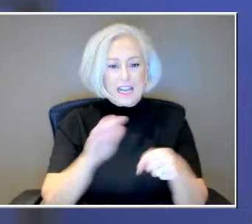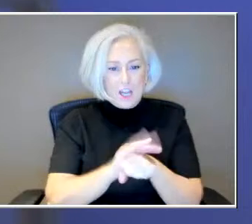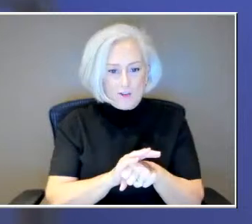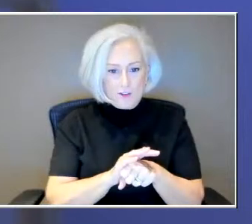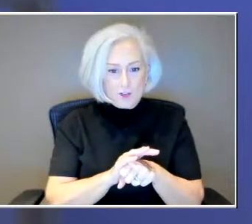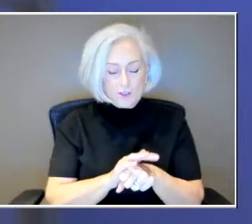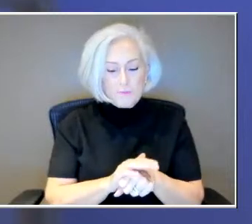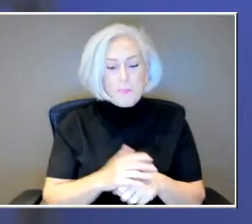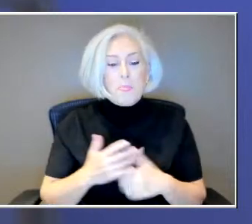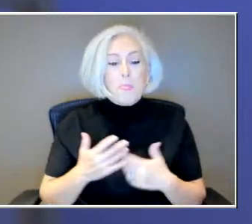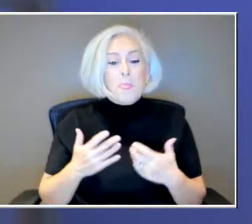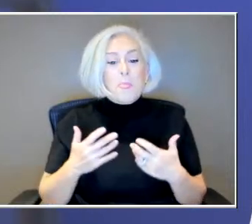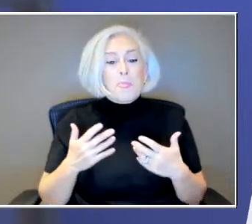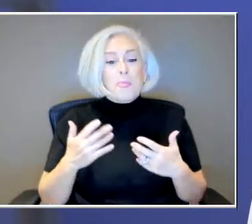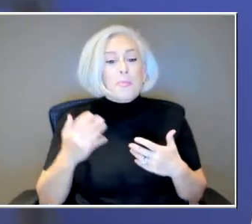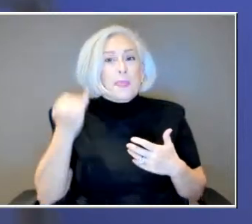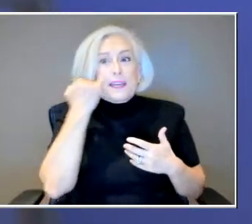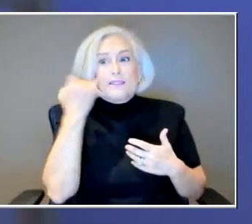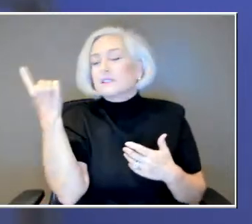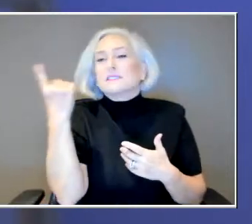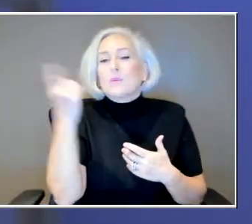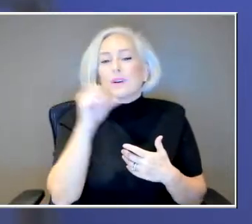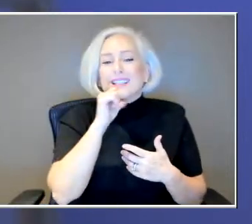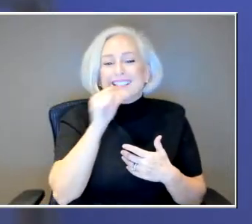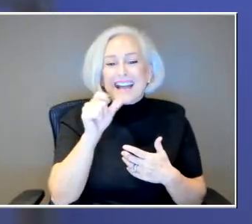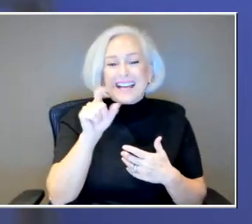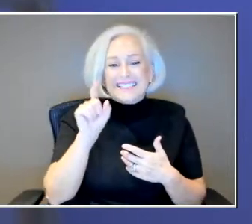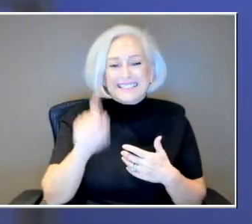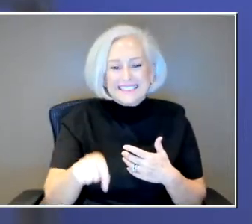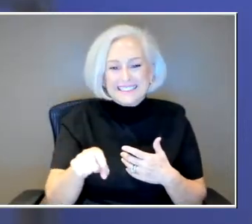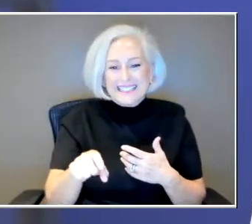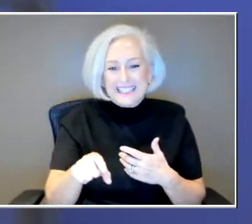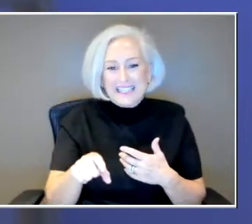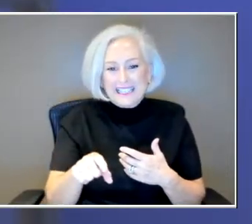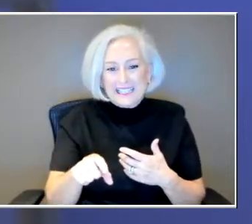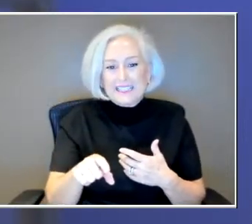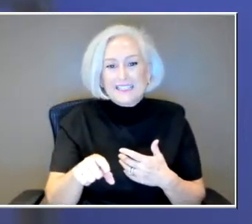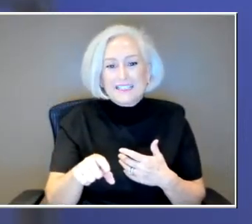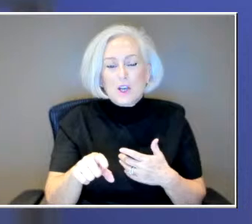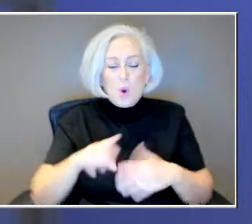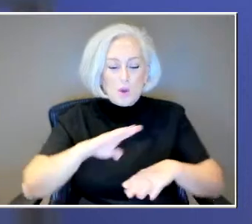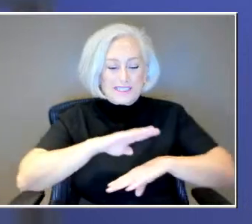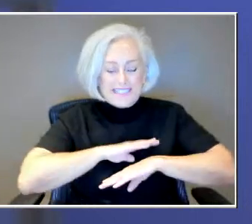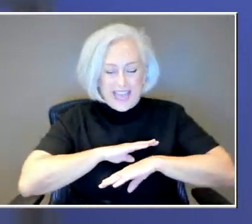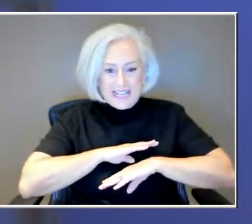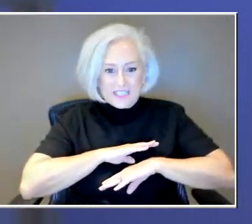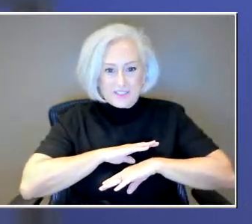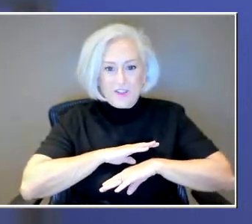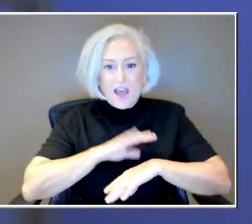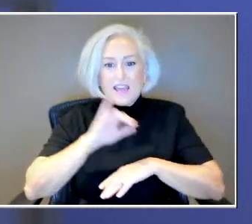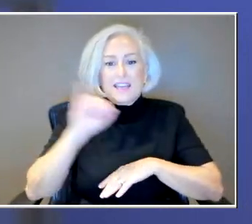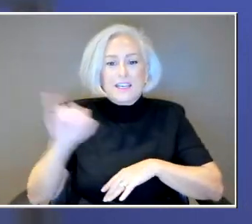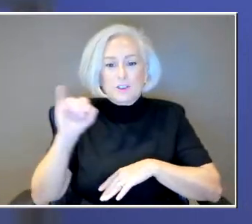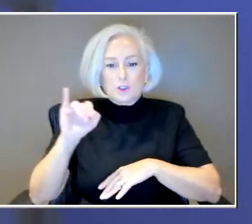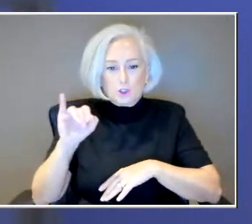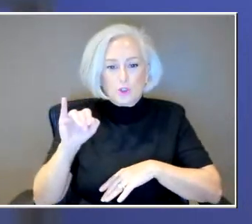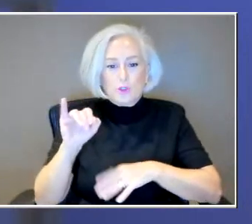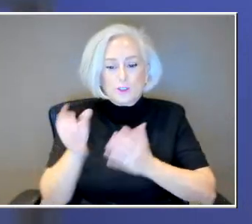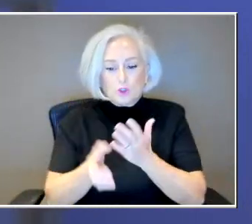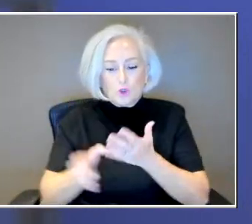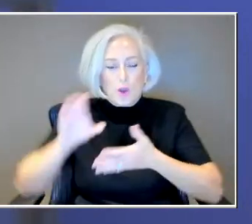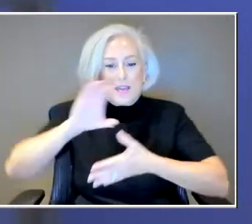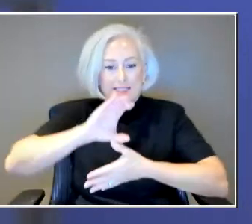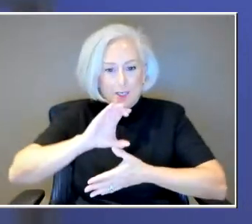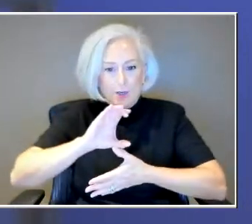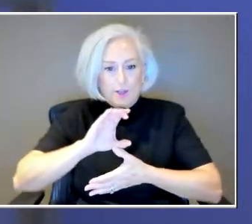where somebody may not meet the medical insurance's criteria for coverage based on how many members you have affected in a family